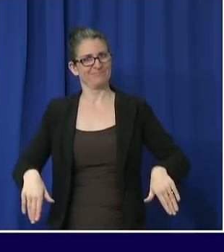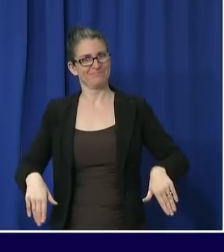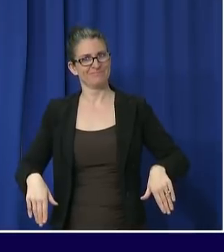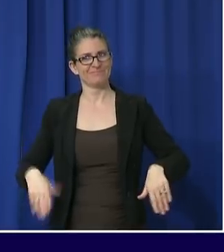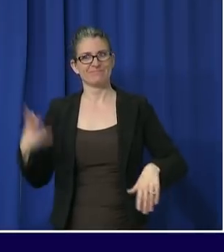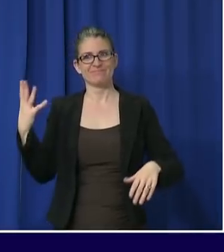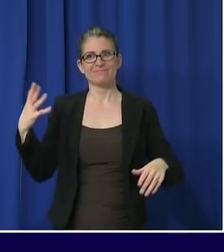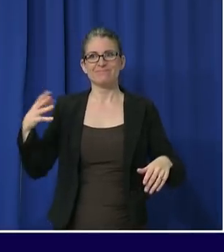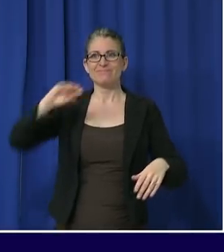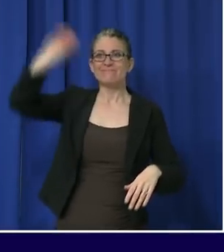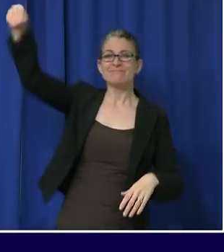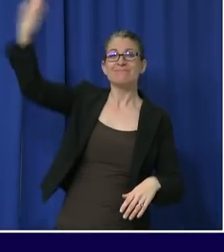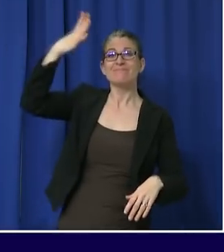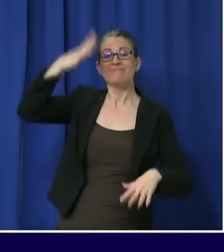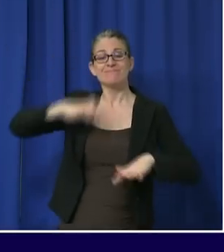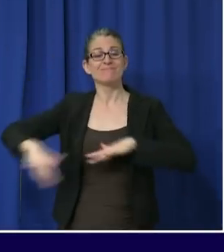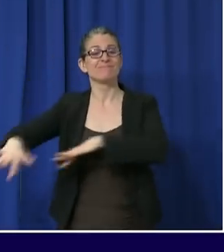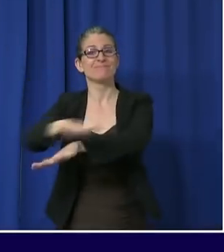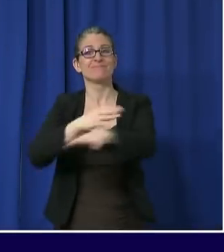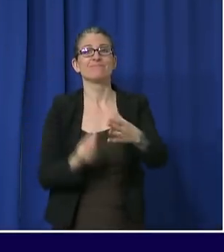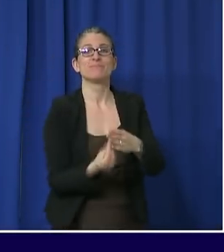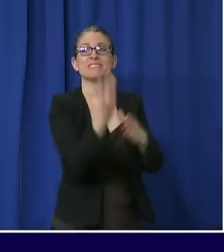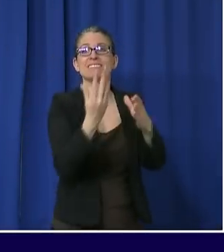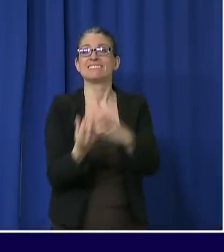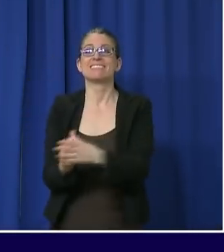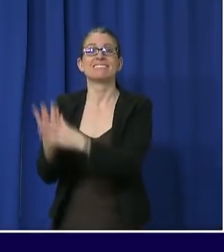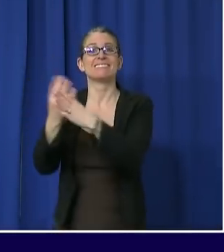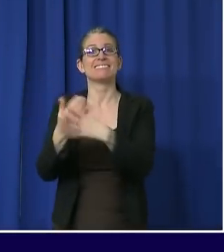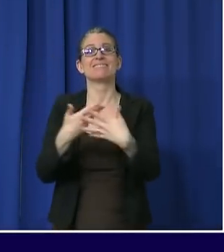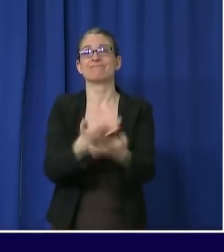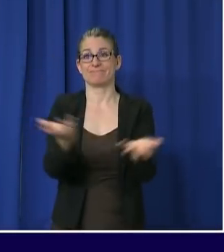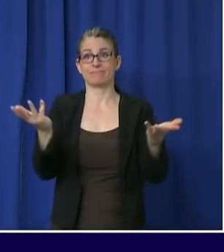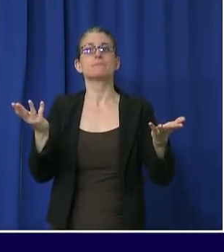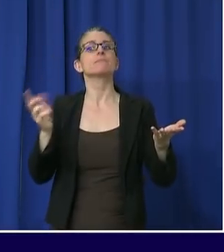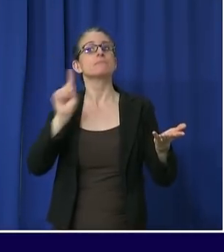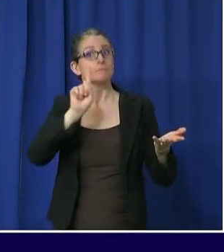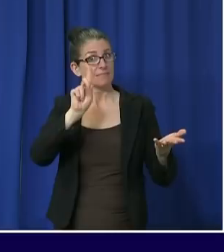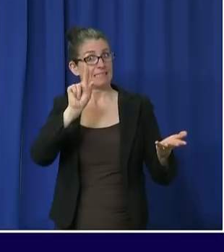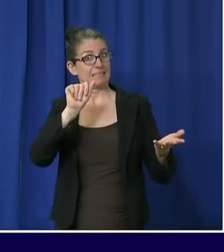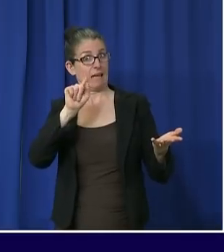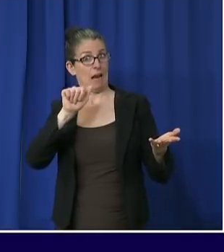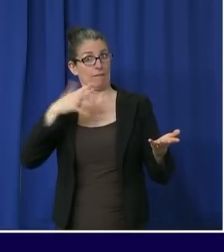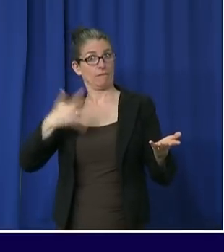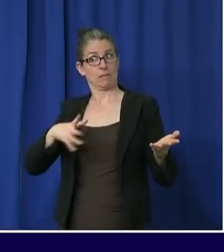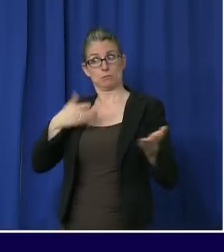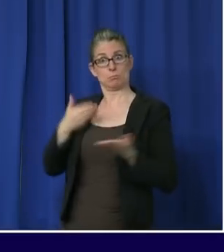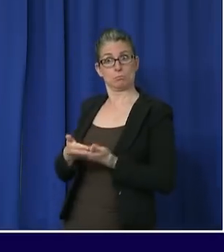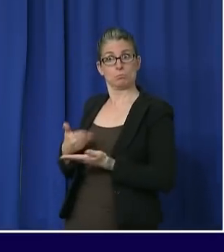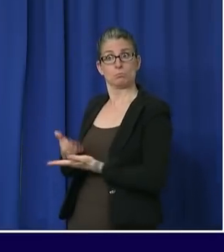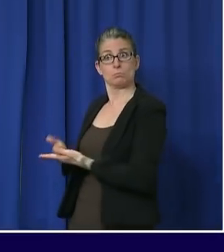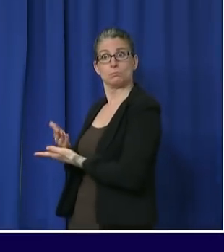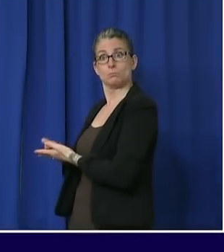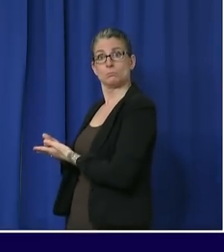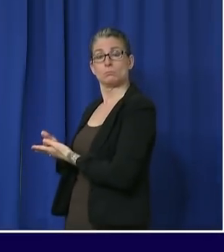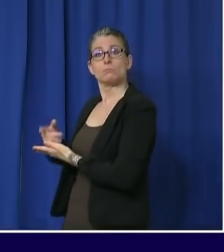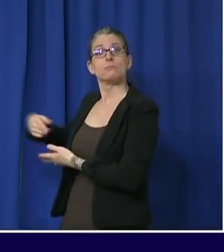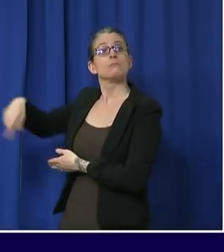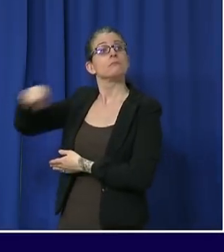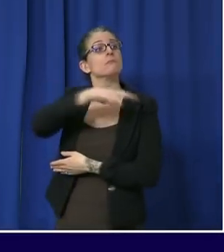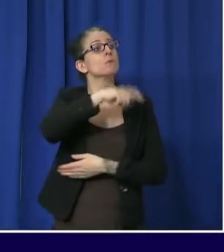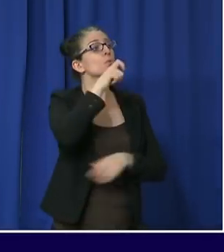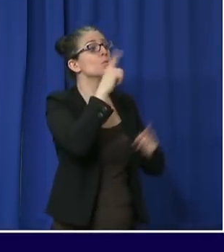whether having allergies makes you more susceptible to either contracting the virus or having a